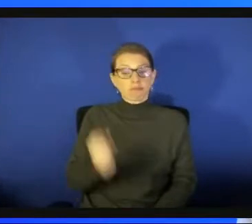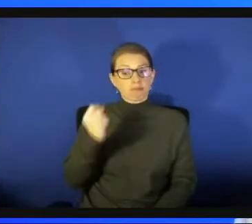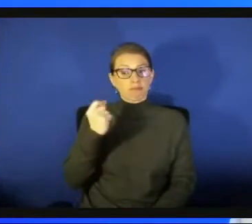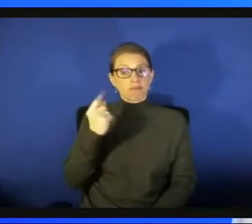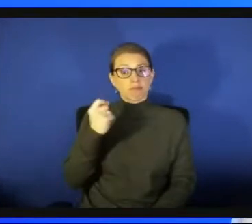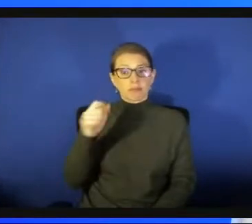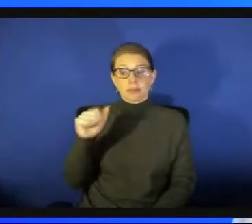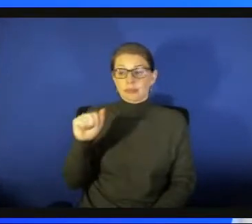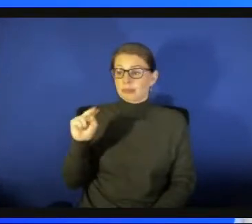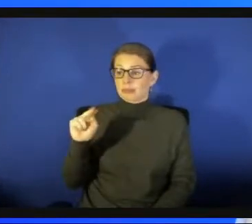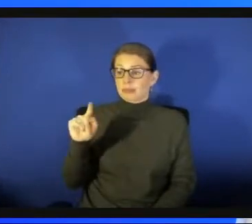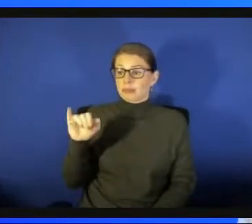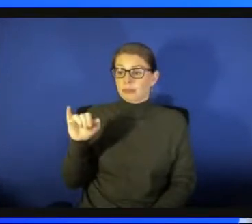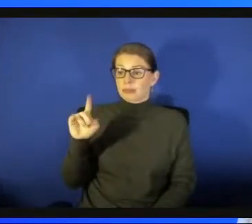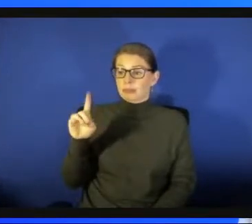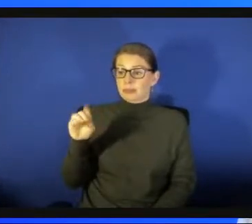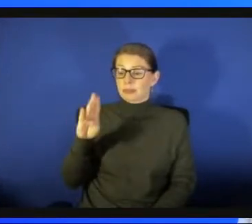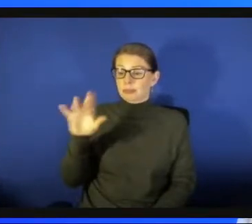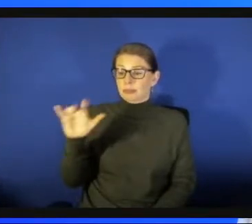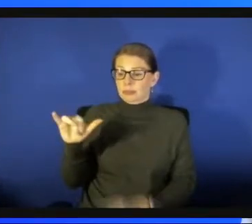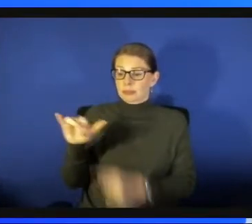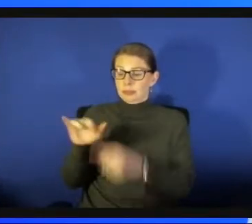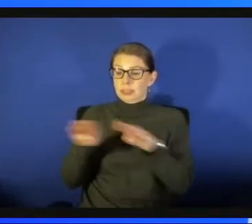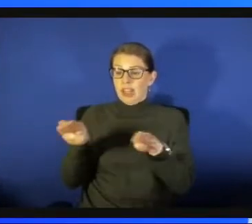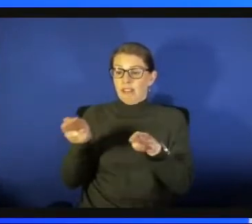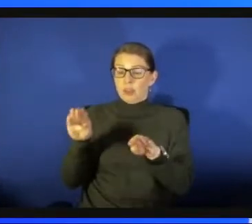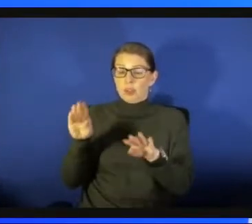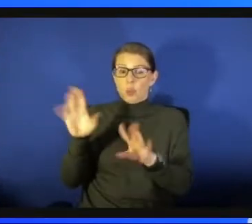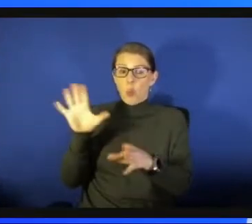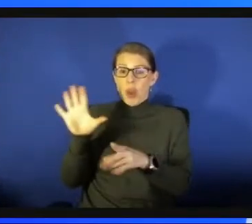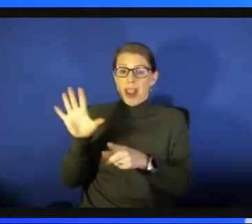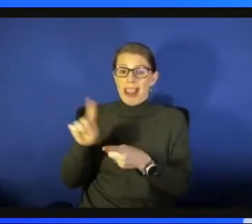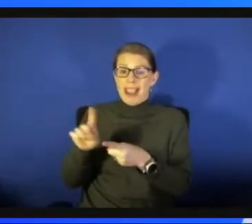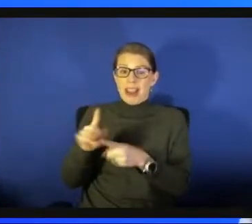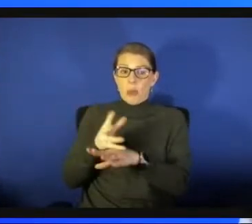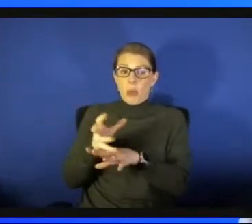so they decrease. That is a natural function of our immune system after any